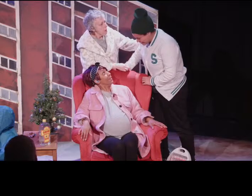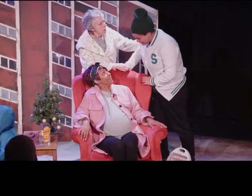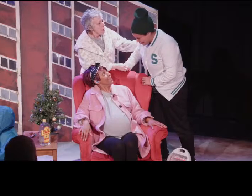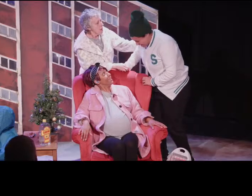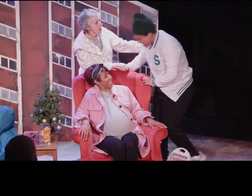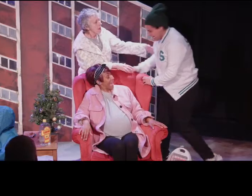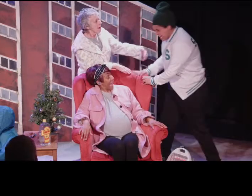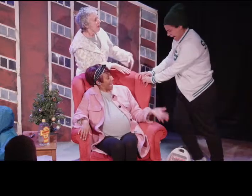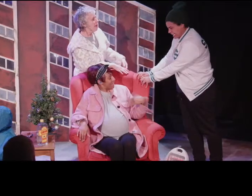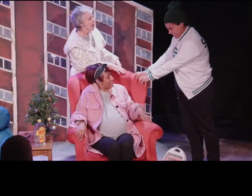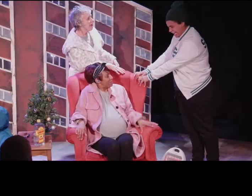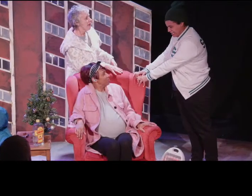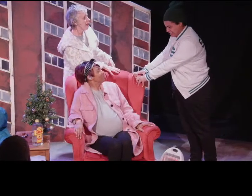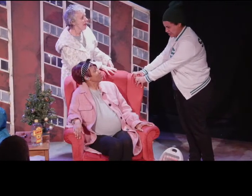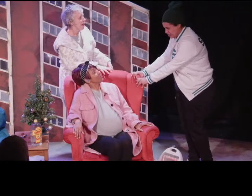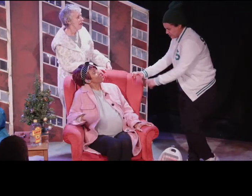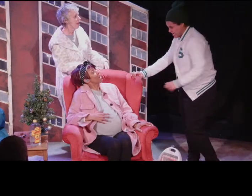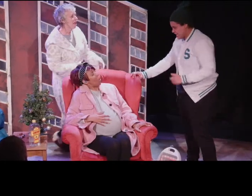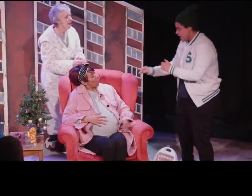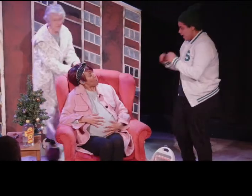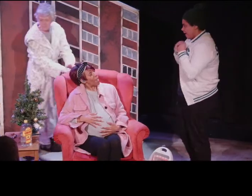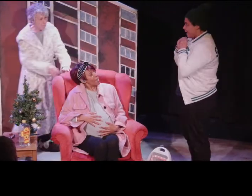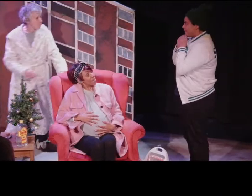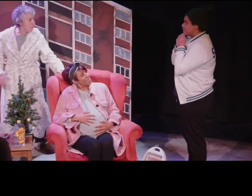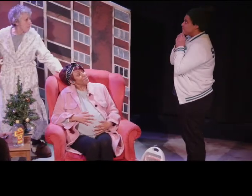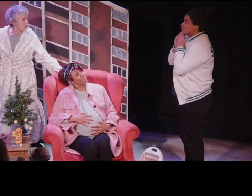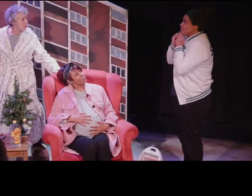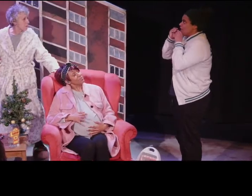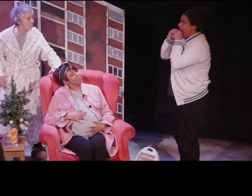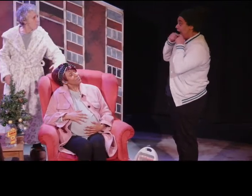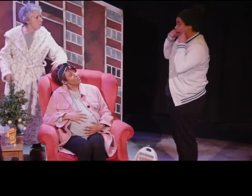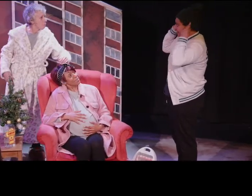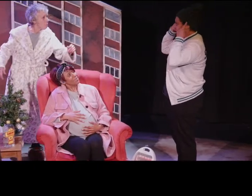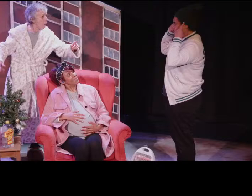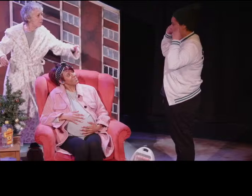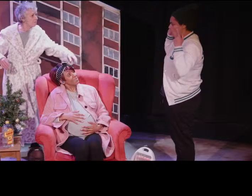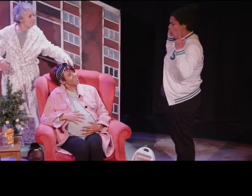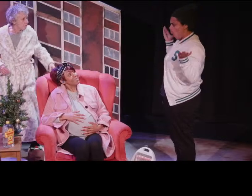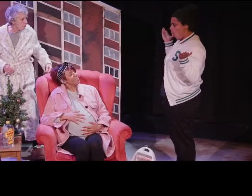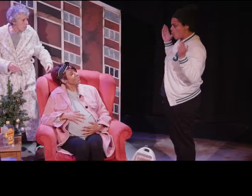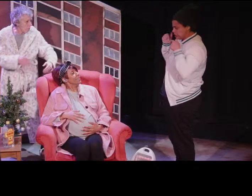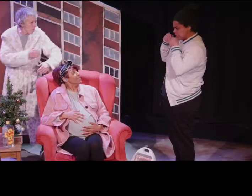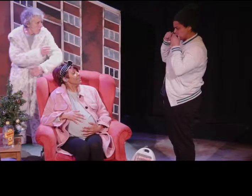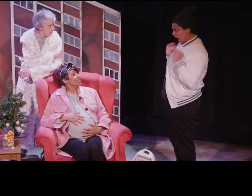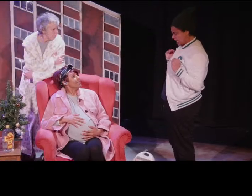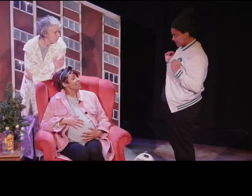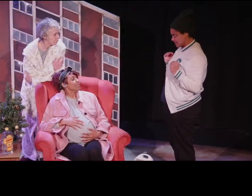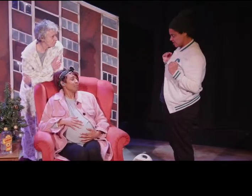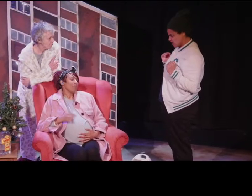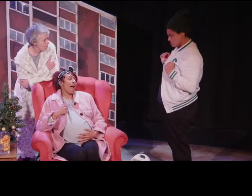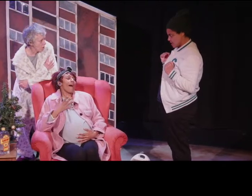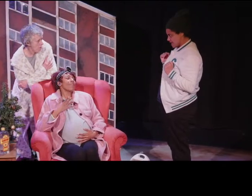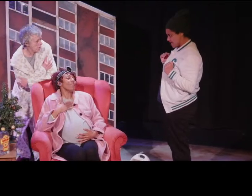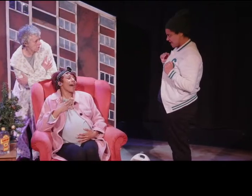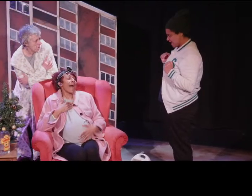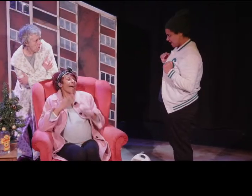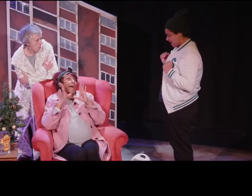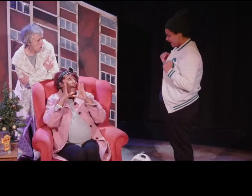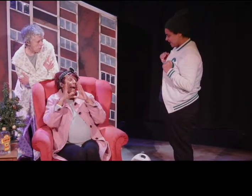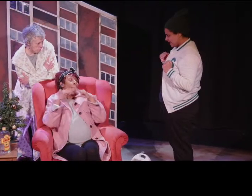You want a story? I can get you a story. Happy or sad, shall it